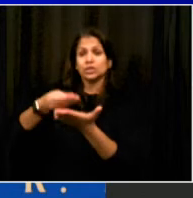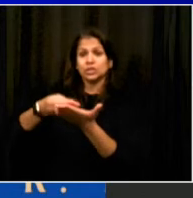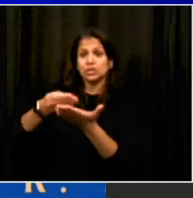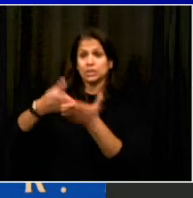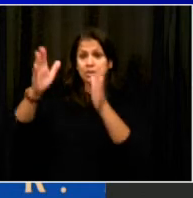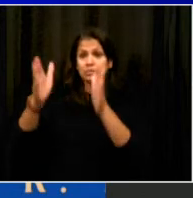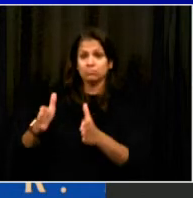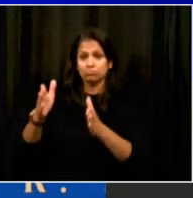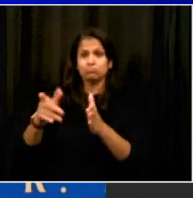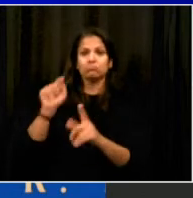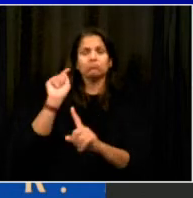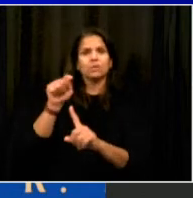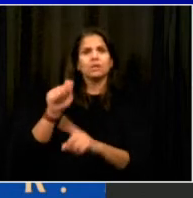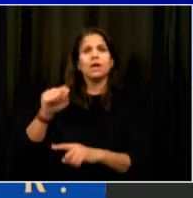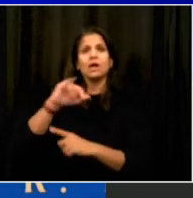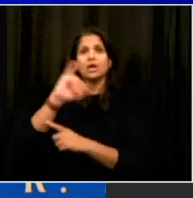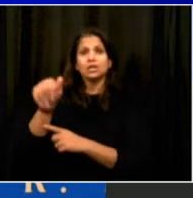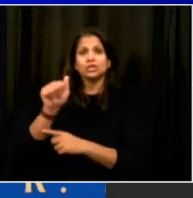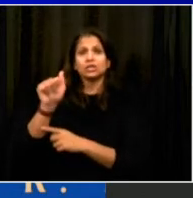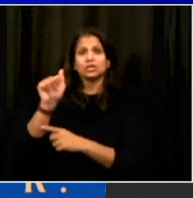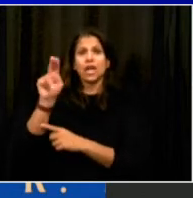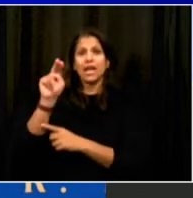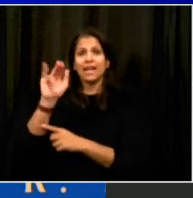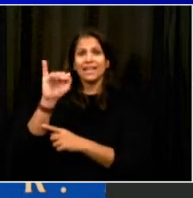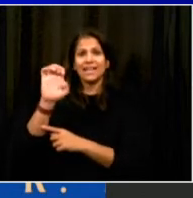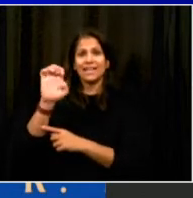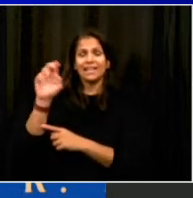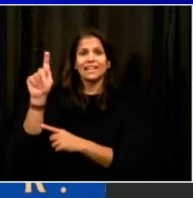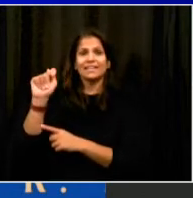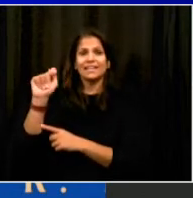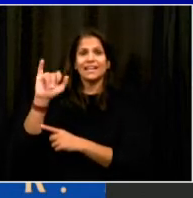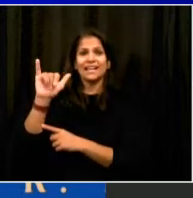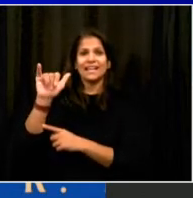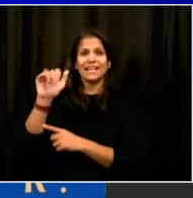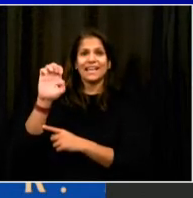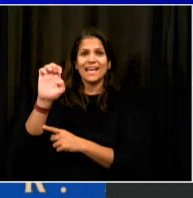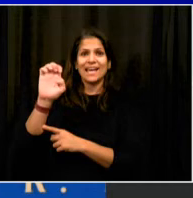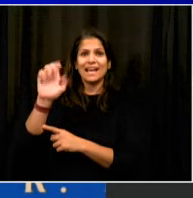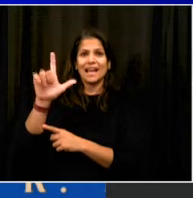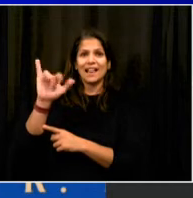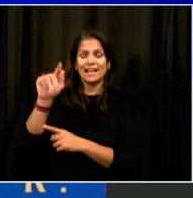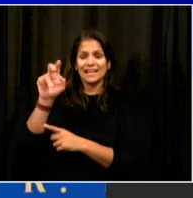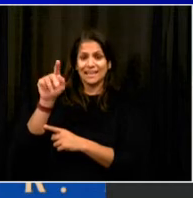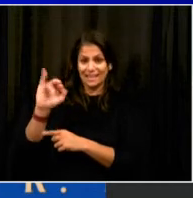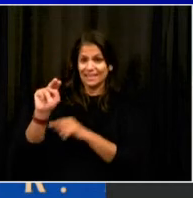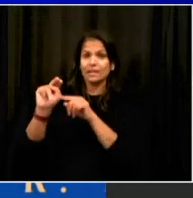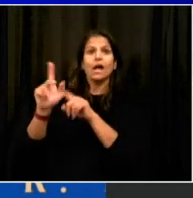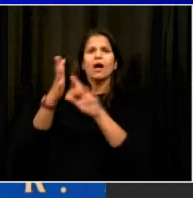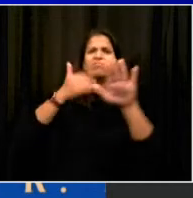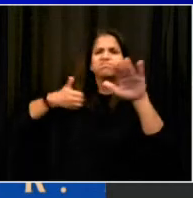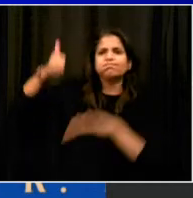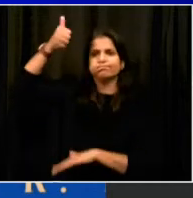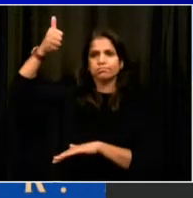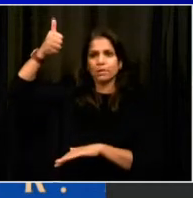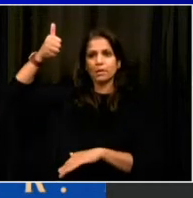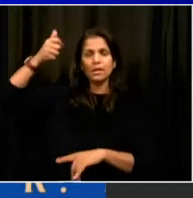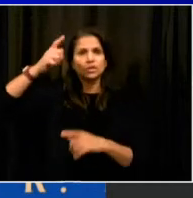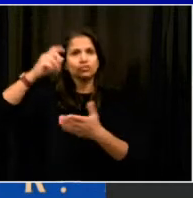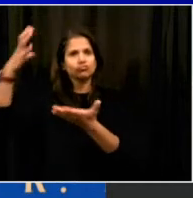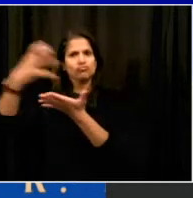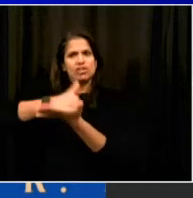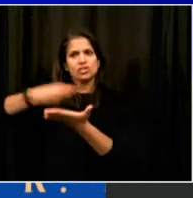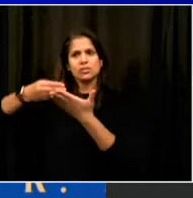an amazing person, an amazing example of someone who came out of this city, born and bred in